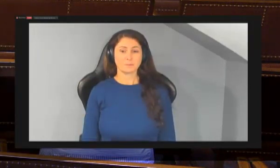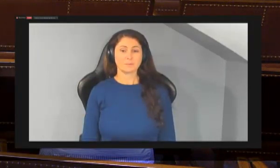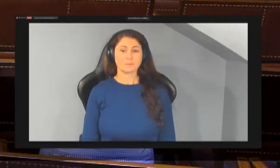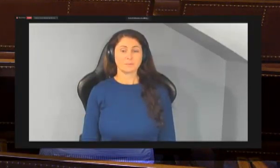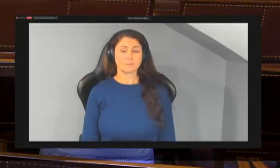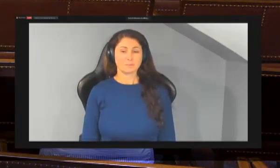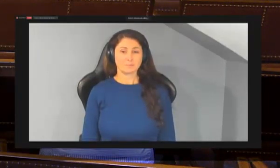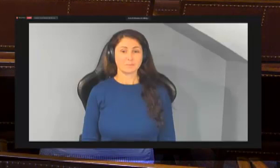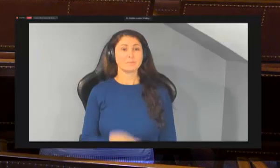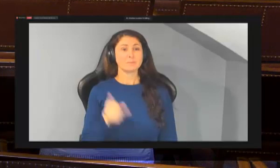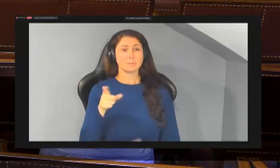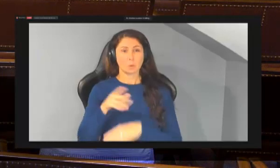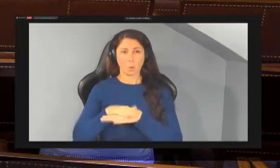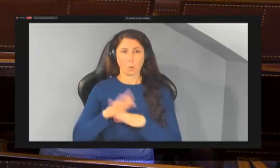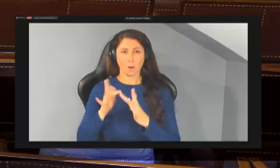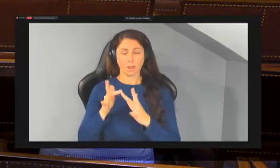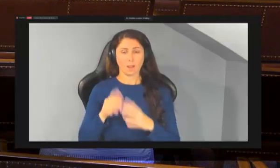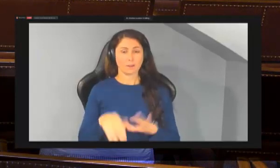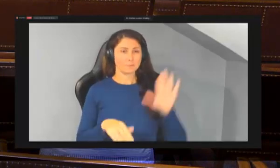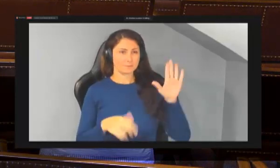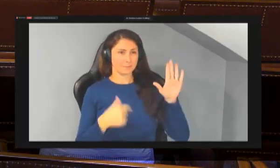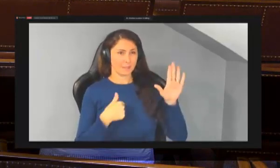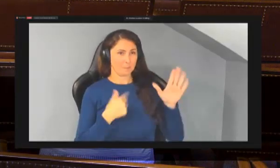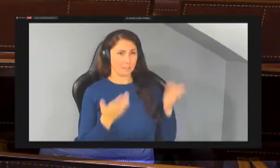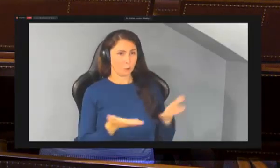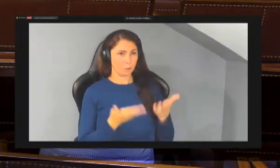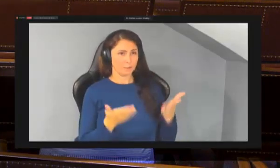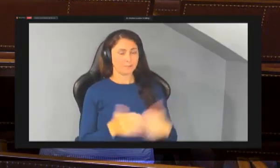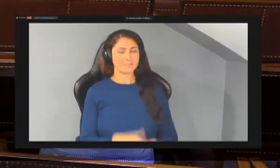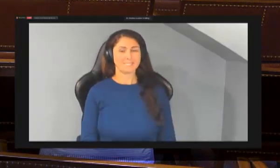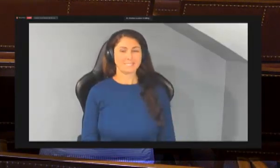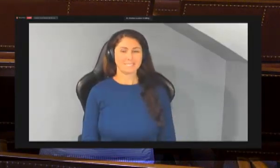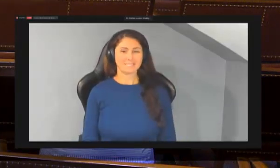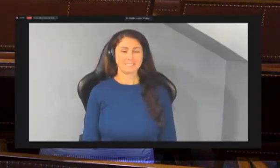She's online. Hi, I'm here.